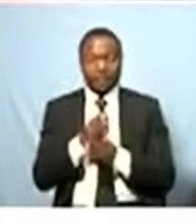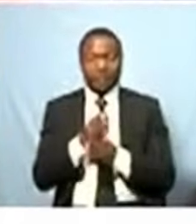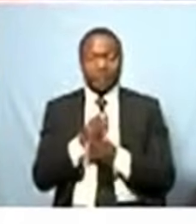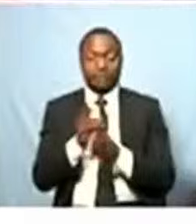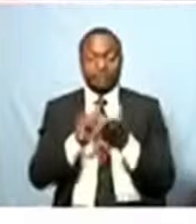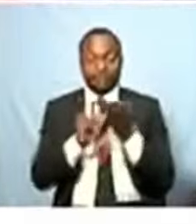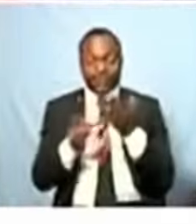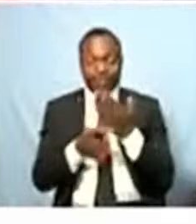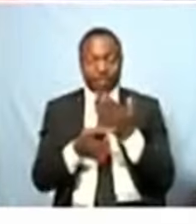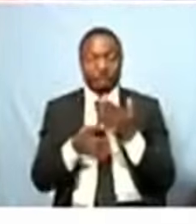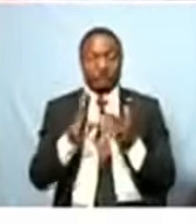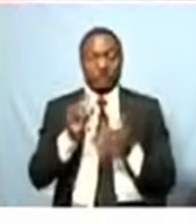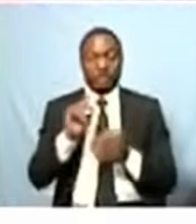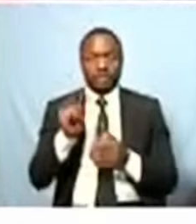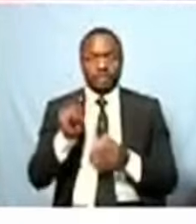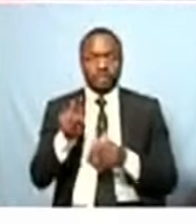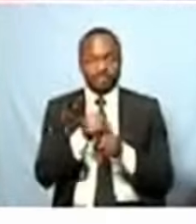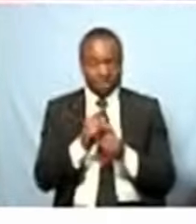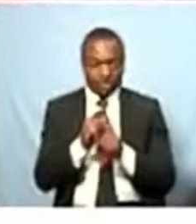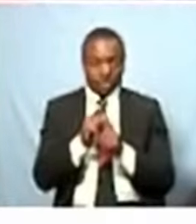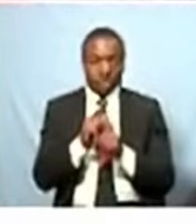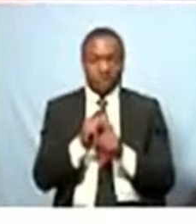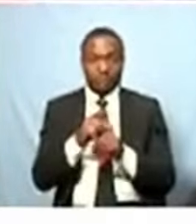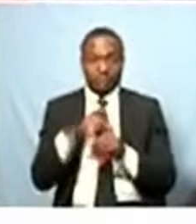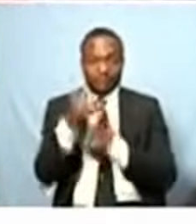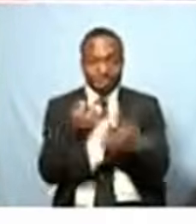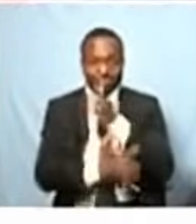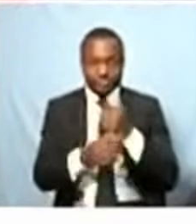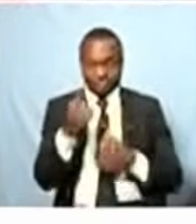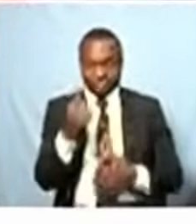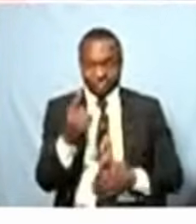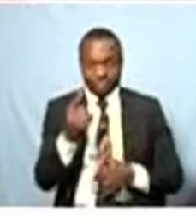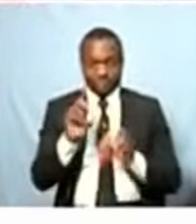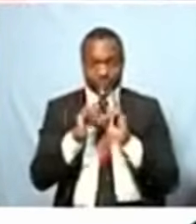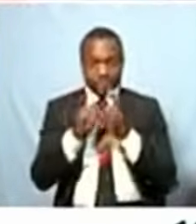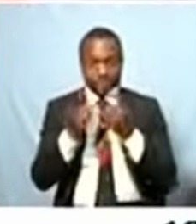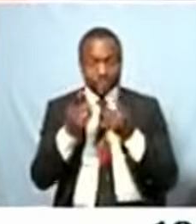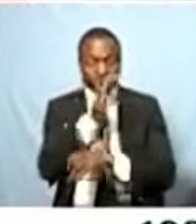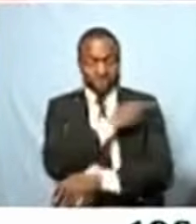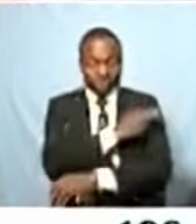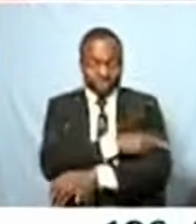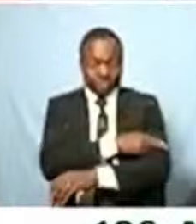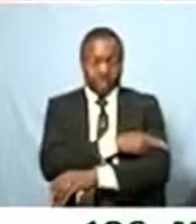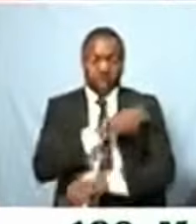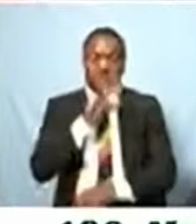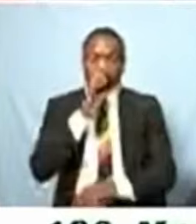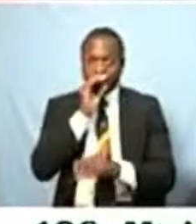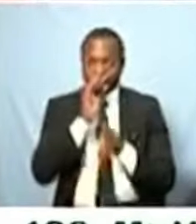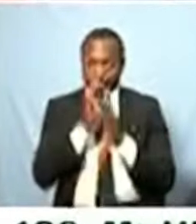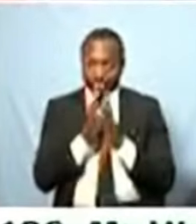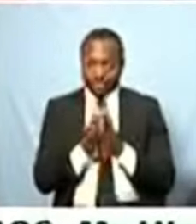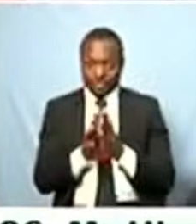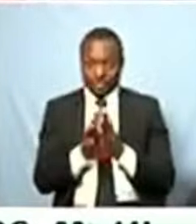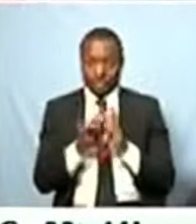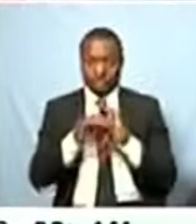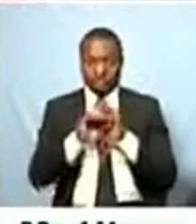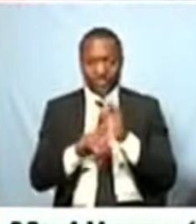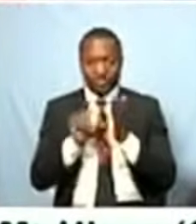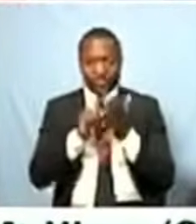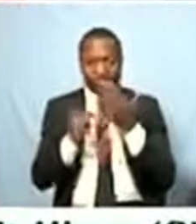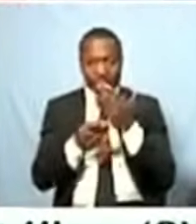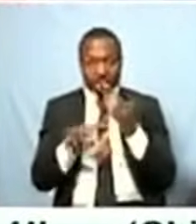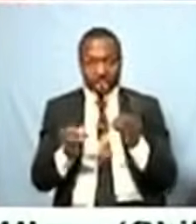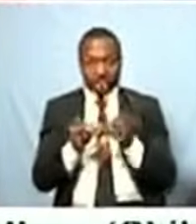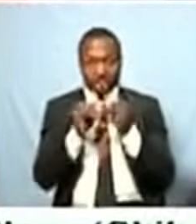program countrywide. Part 1, district hospitals. Madam Speaker, under the program, a total